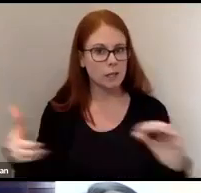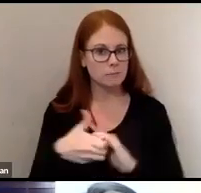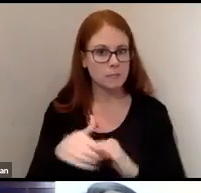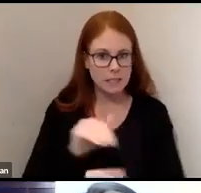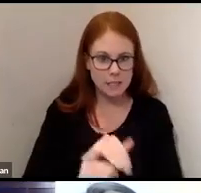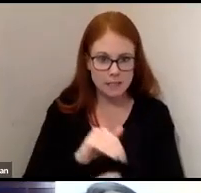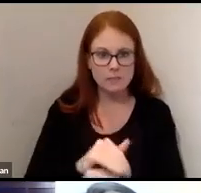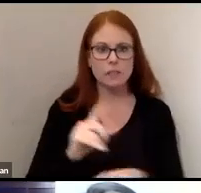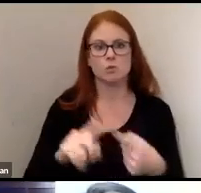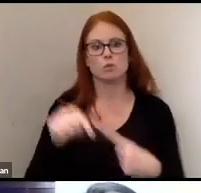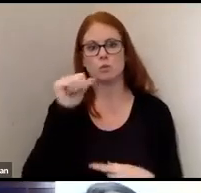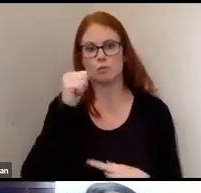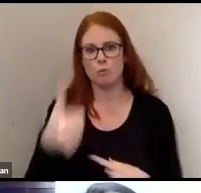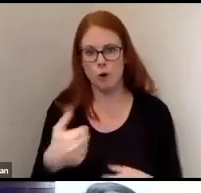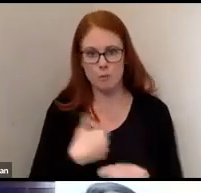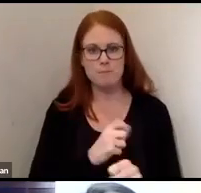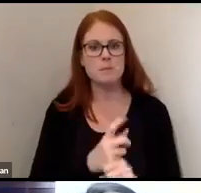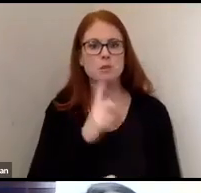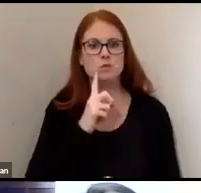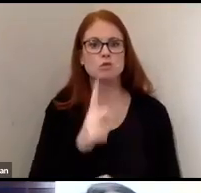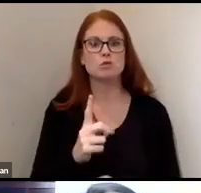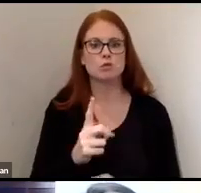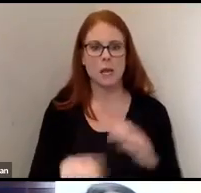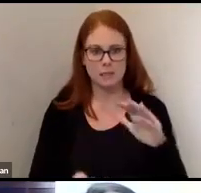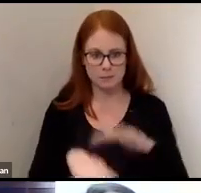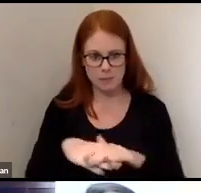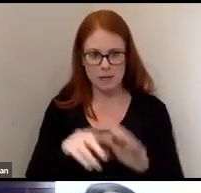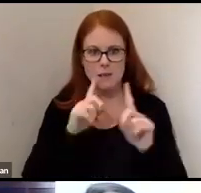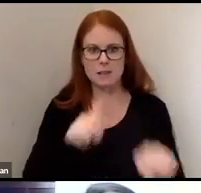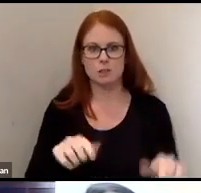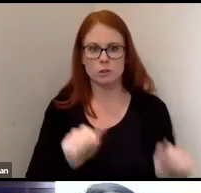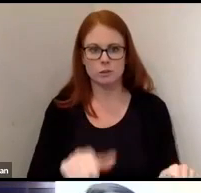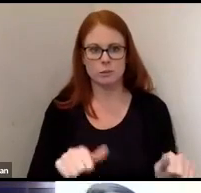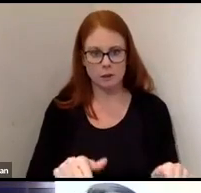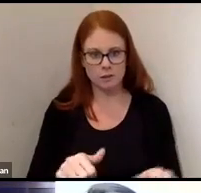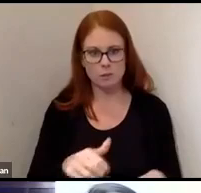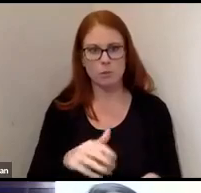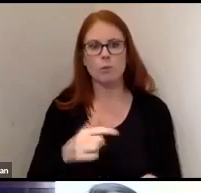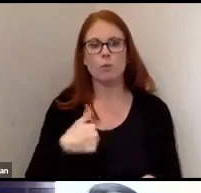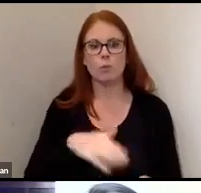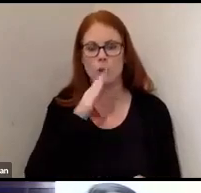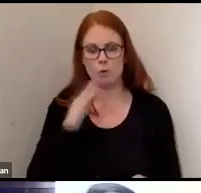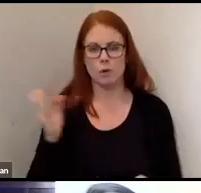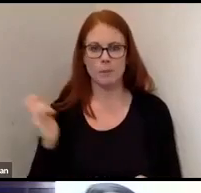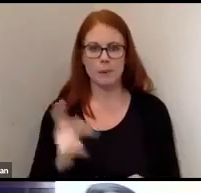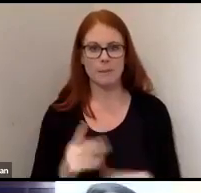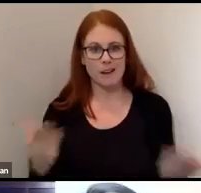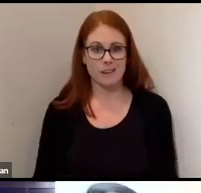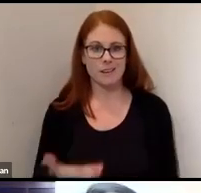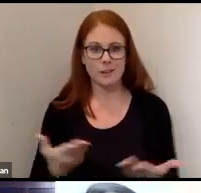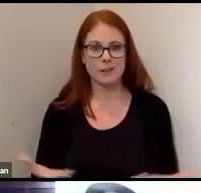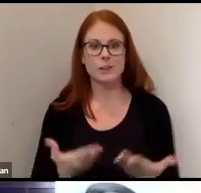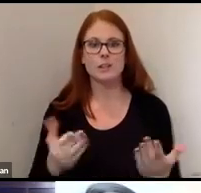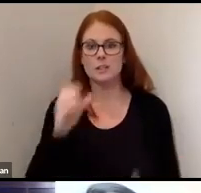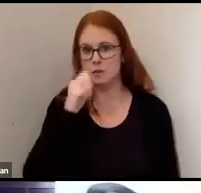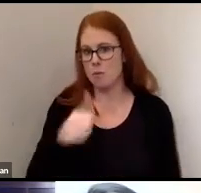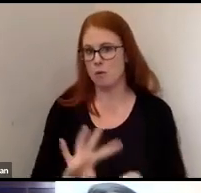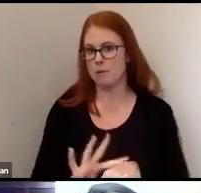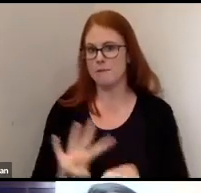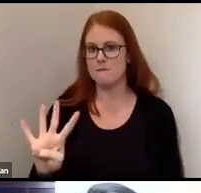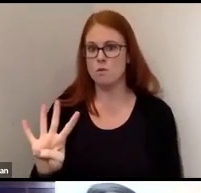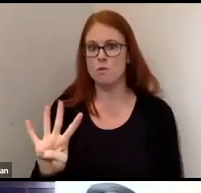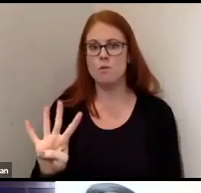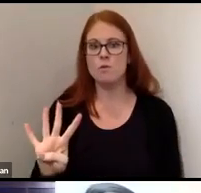and into tomorrow, making sure we get as many of those answered as we can. And we will be back here tomorrow at 4.